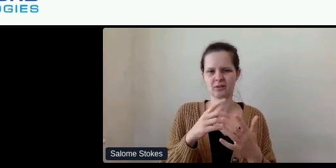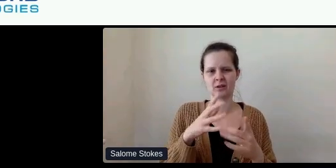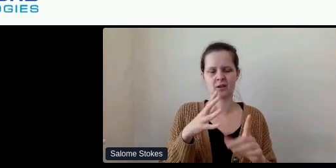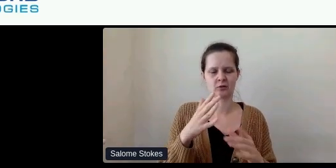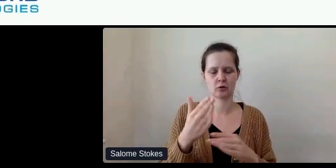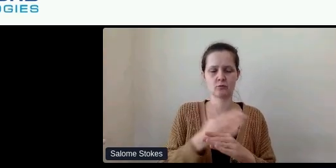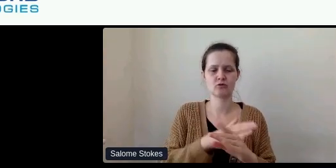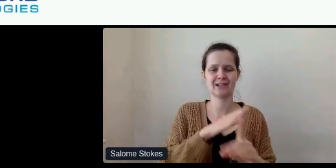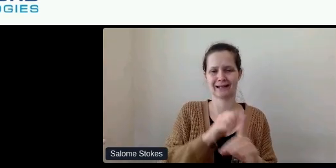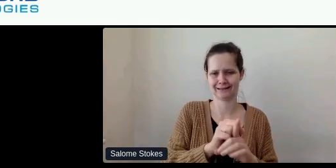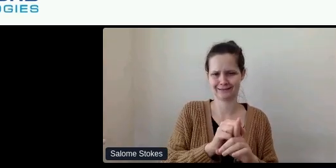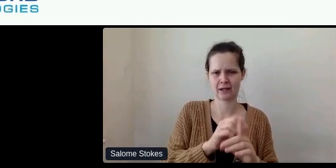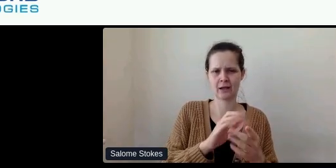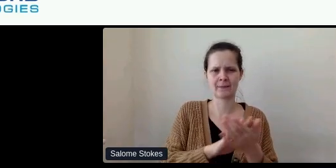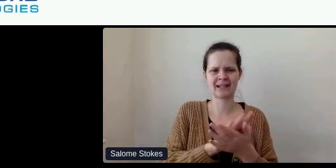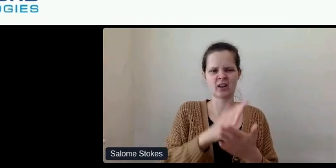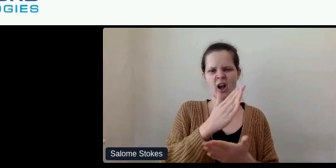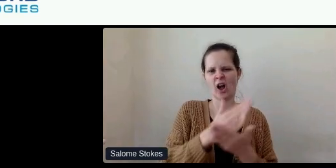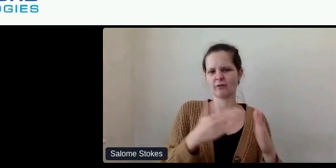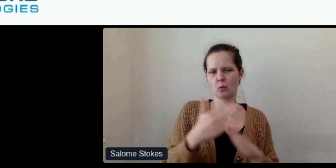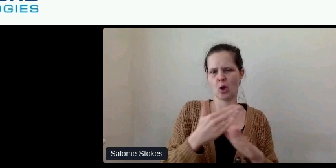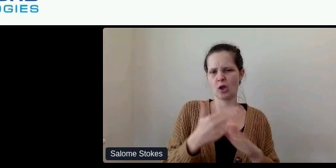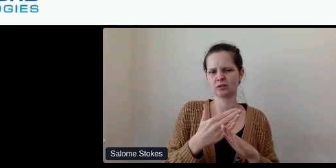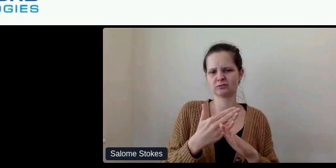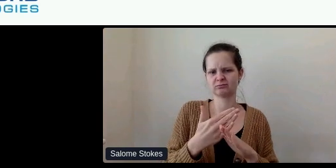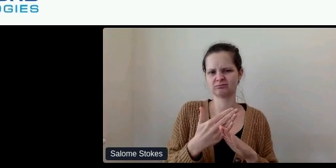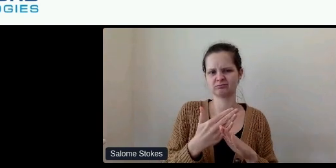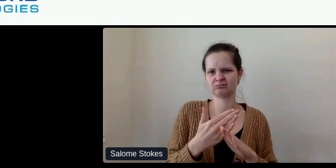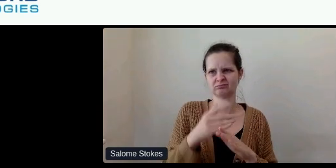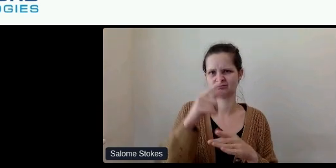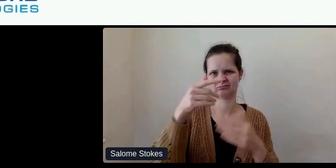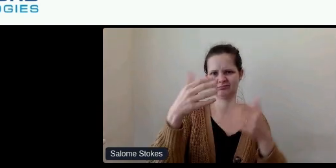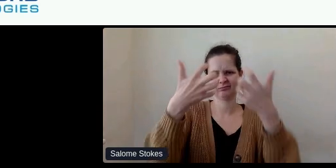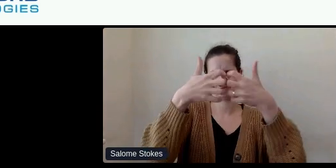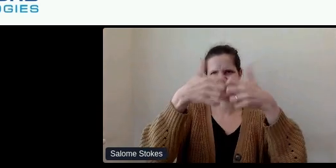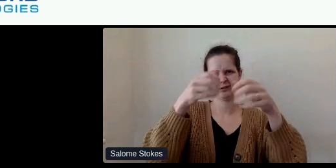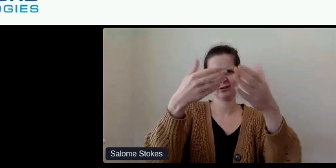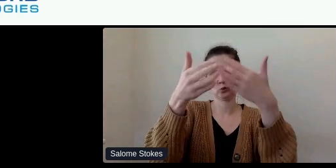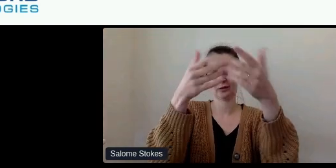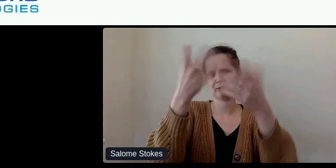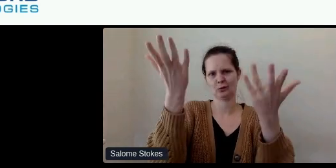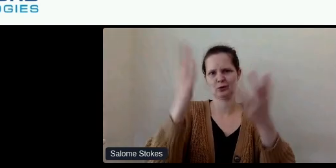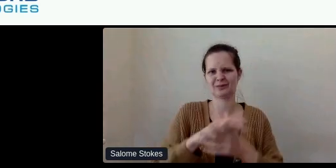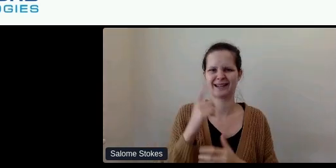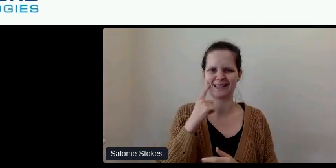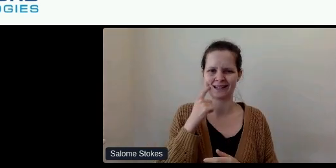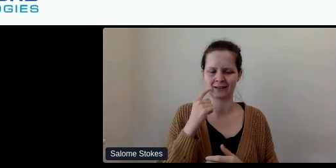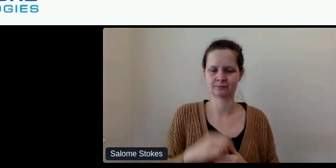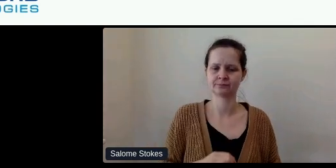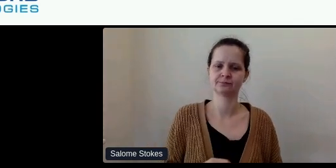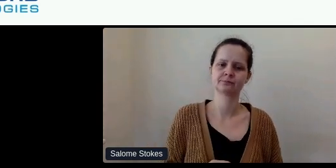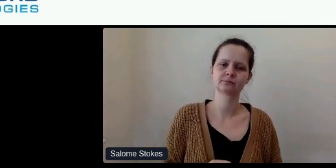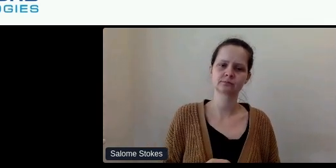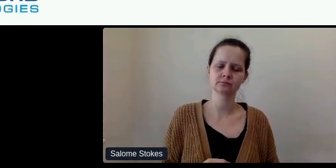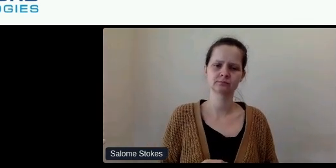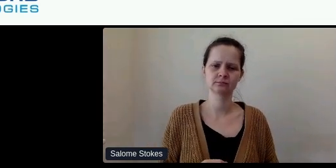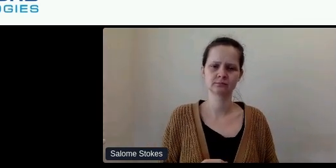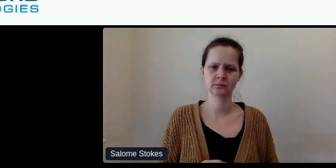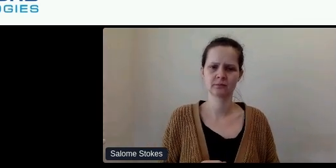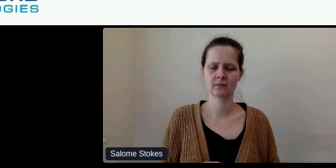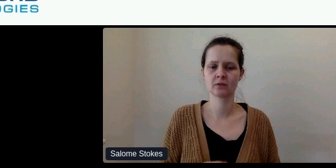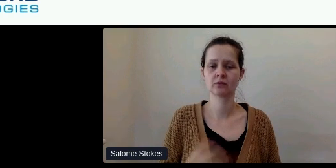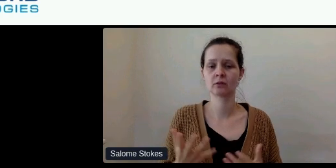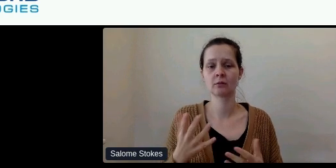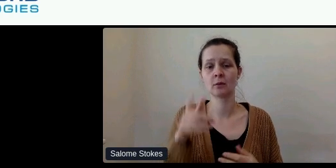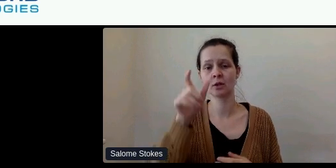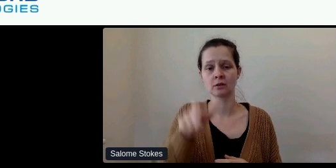you. And then in terms of the complex elements that you have within a document, so certainly when people are looking at PDFs, one of the